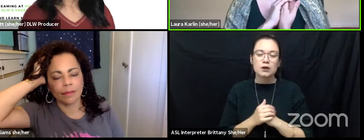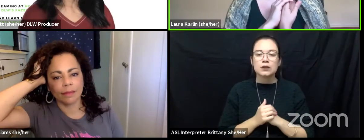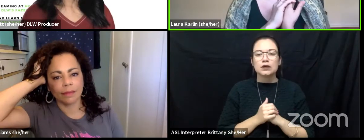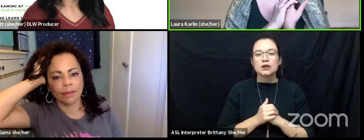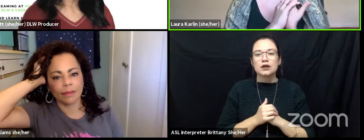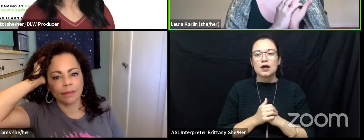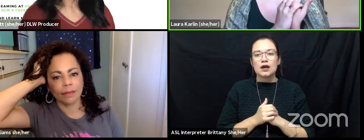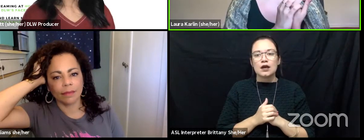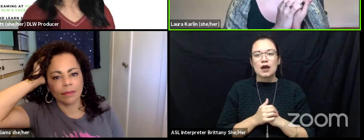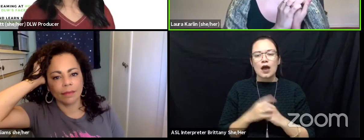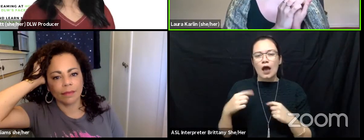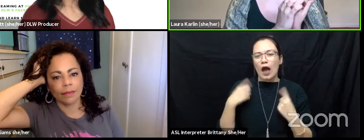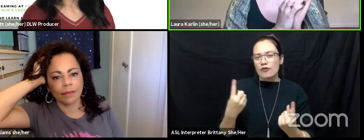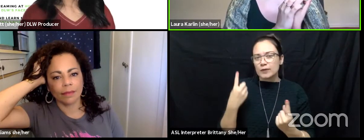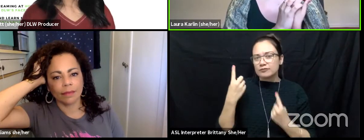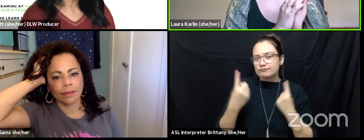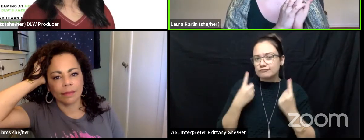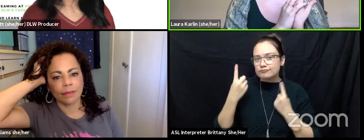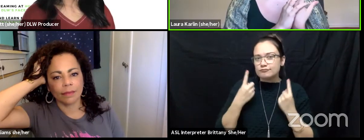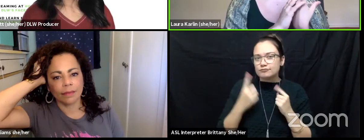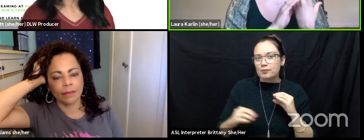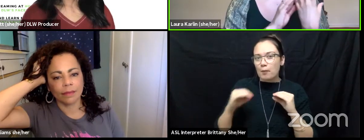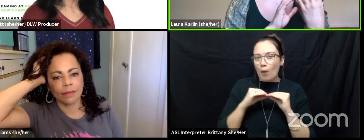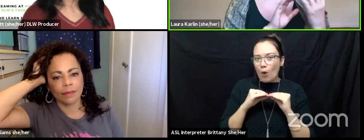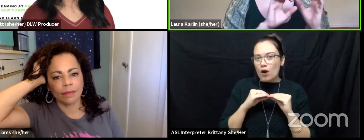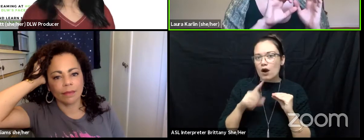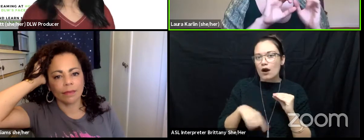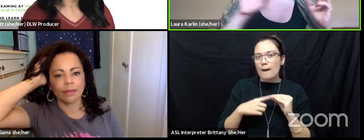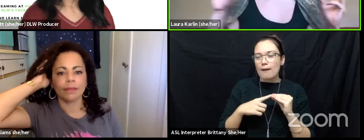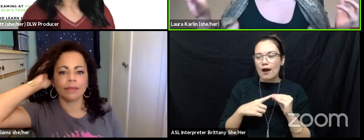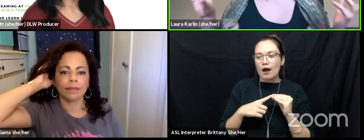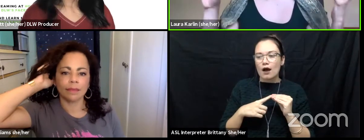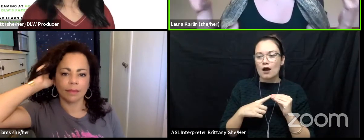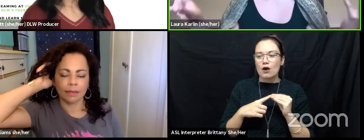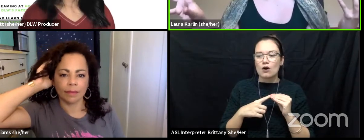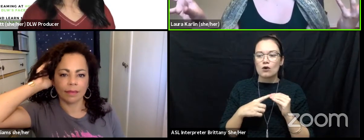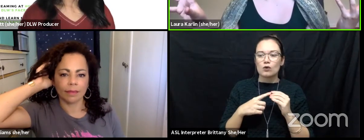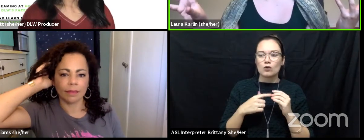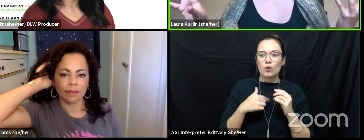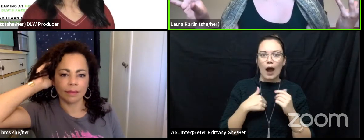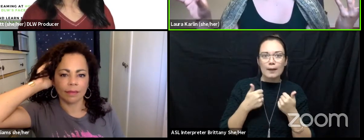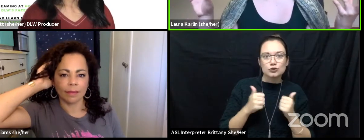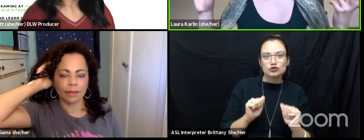And I've been thinking more and more about what I've been trying to do